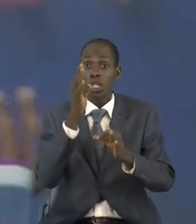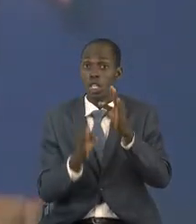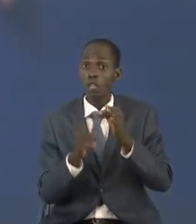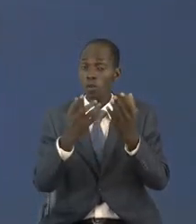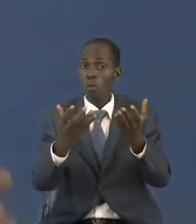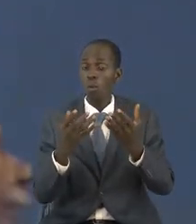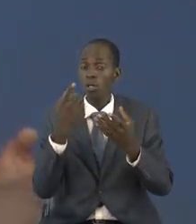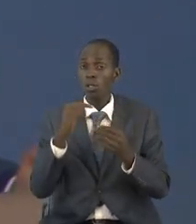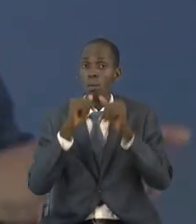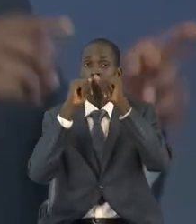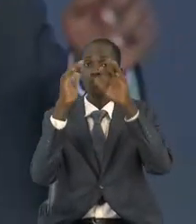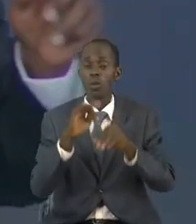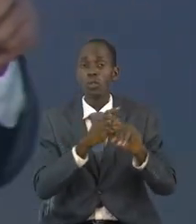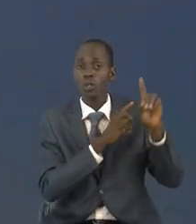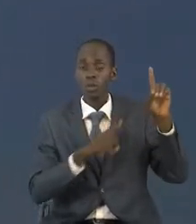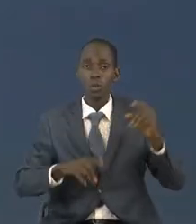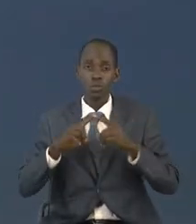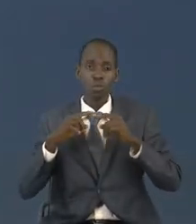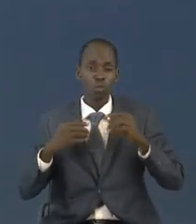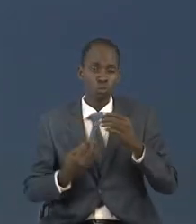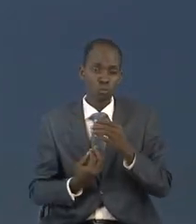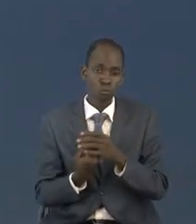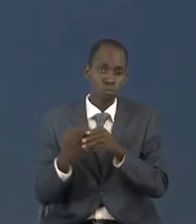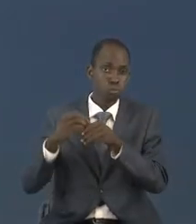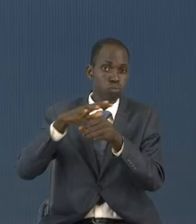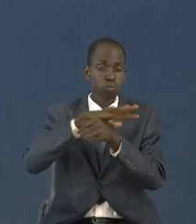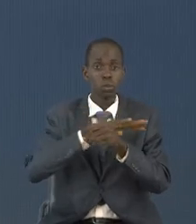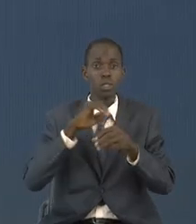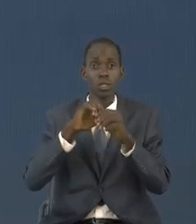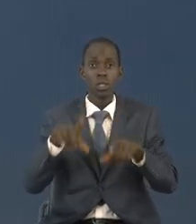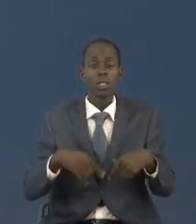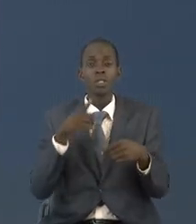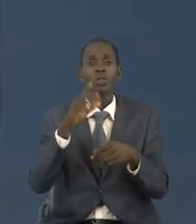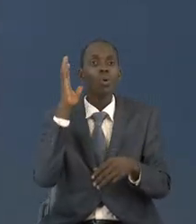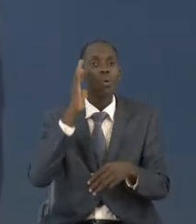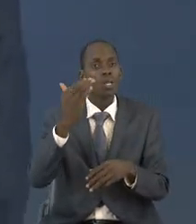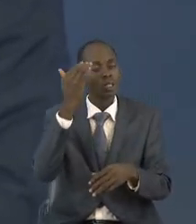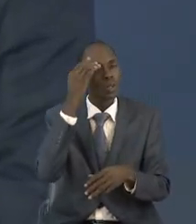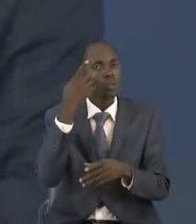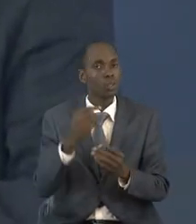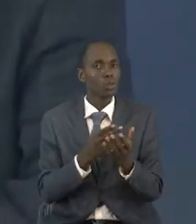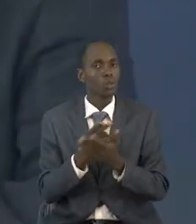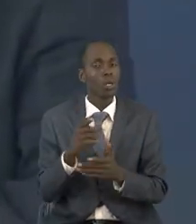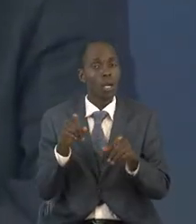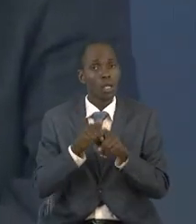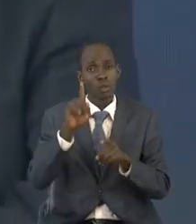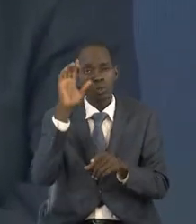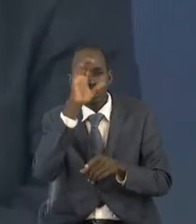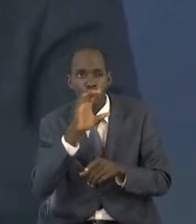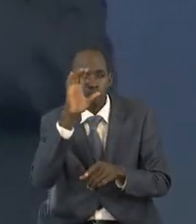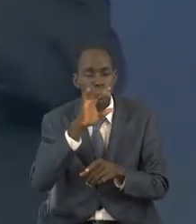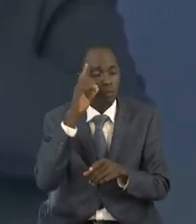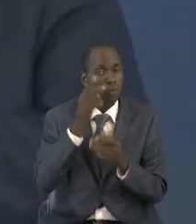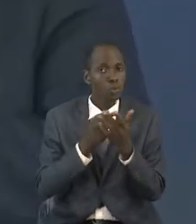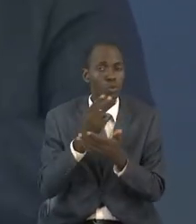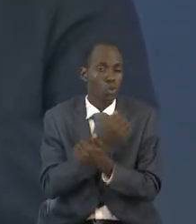to overflow in your life, ye shall know the truth. And it is when you're seeking the truth, when you love the truth,